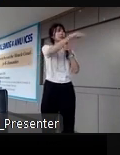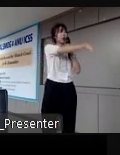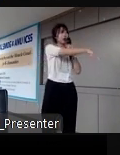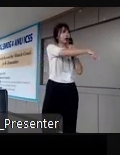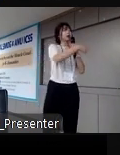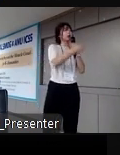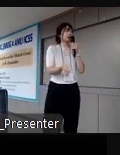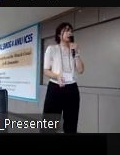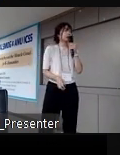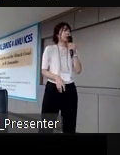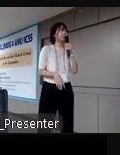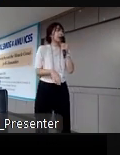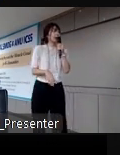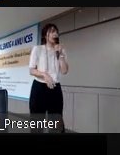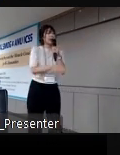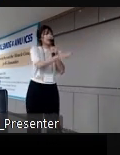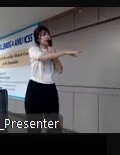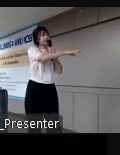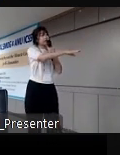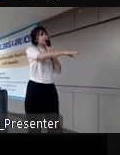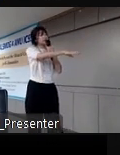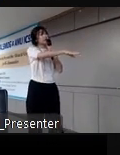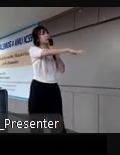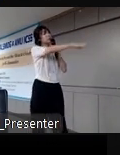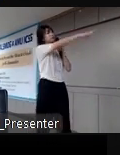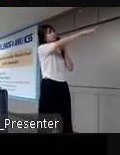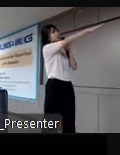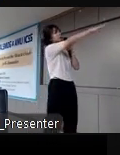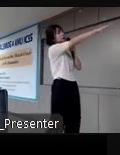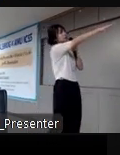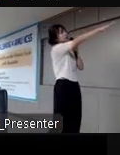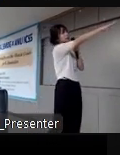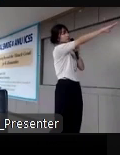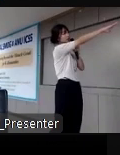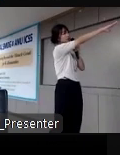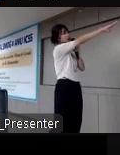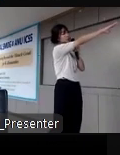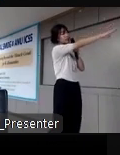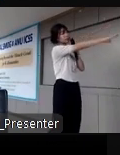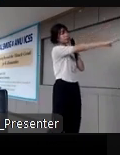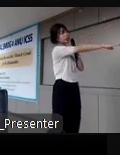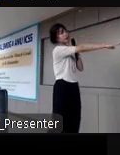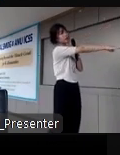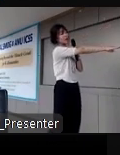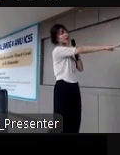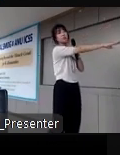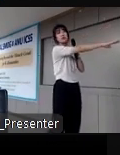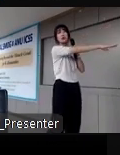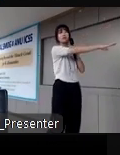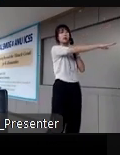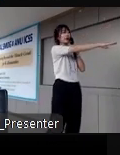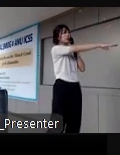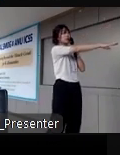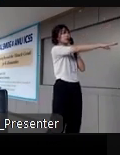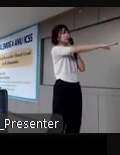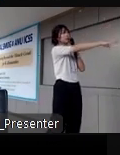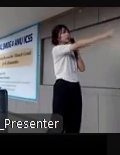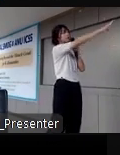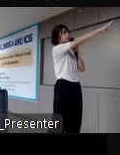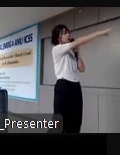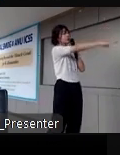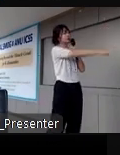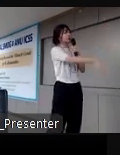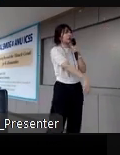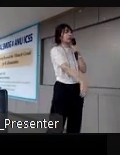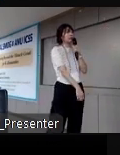asks her direction. And in this test, we only focused on the minimally locus marked one and the maximally locus marked one,